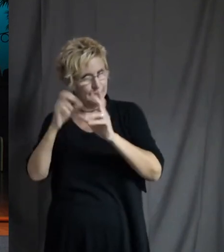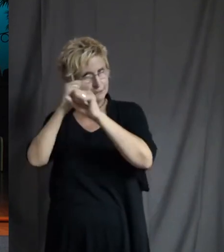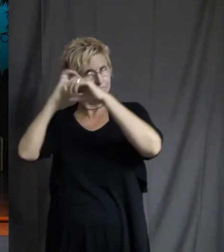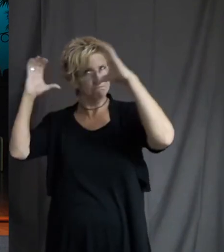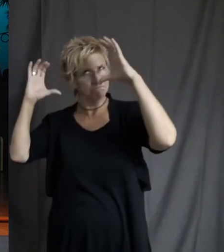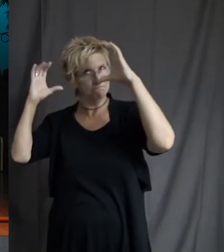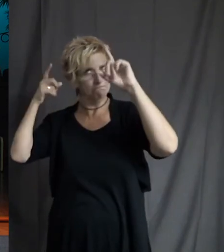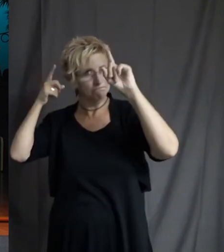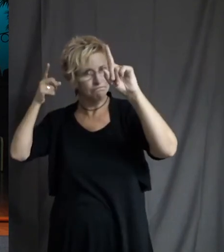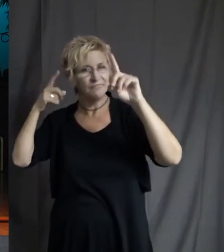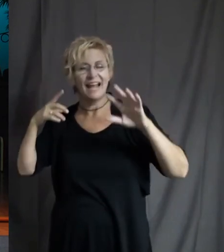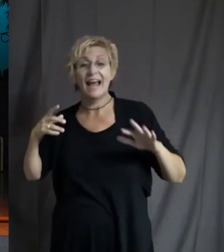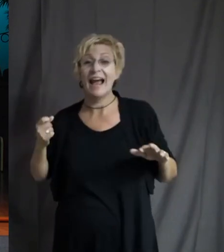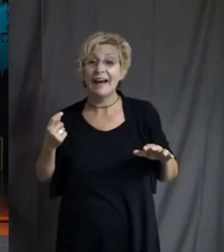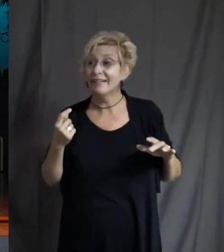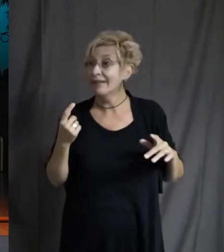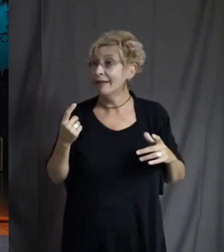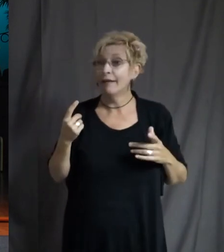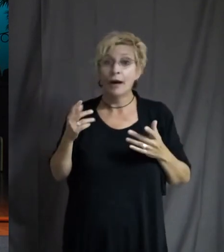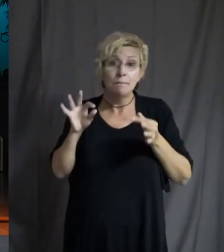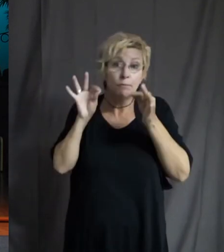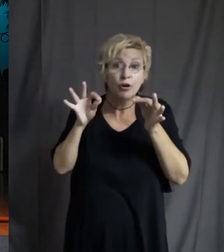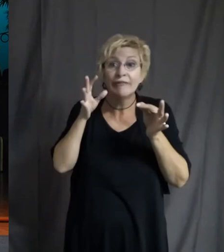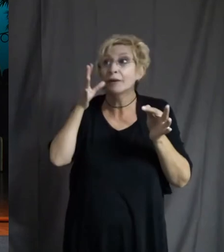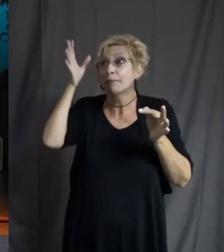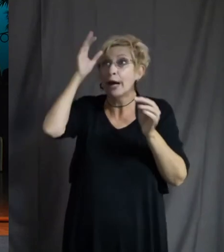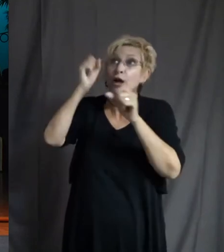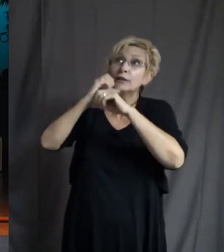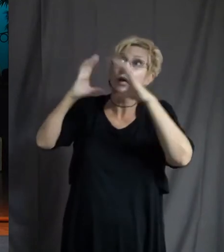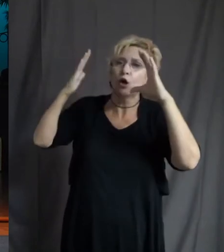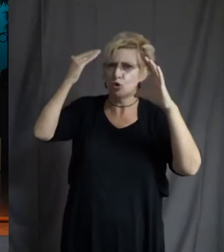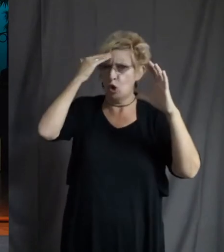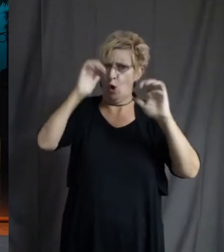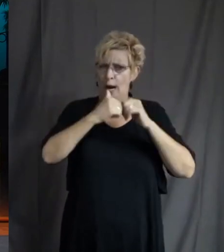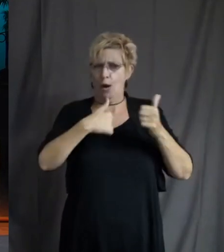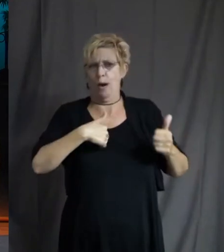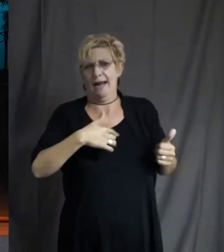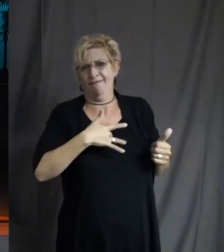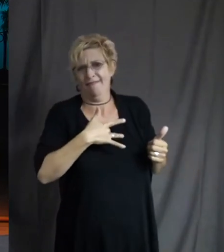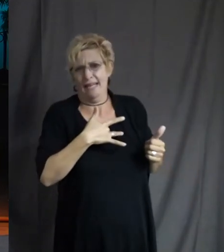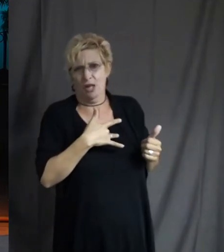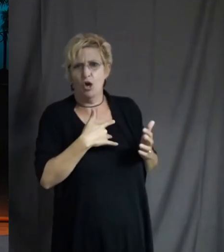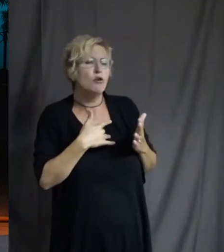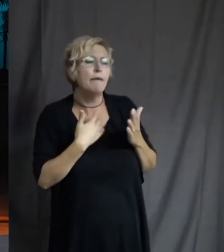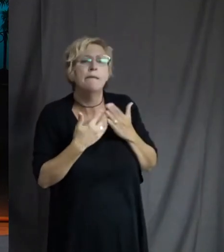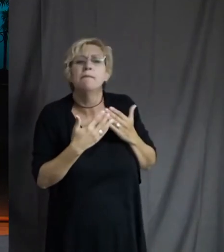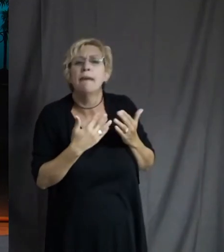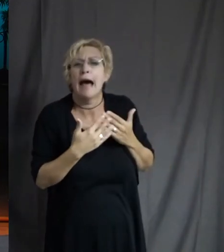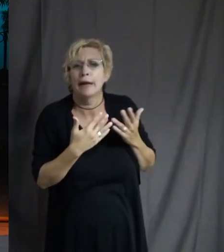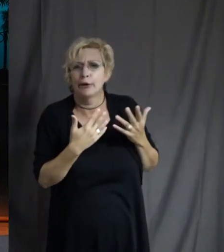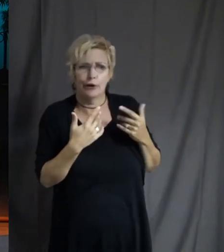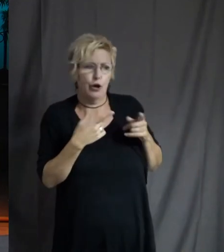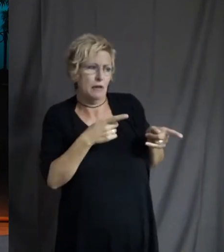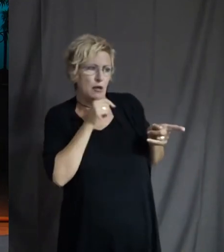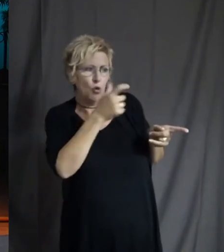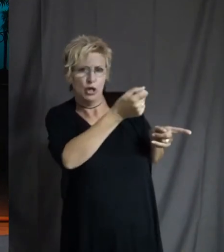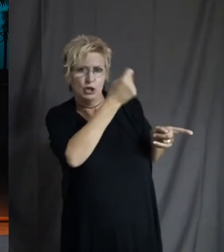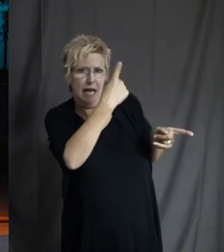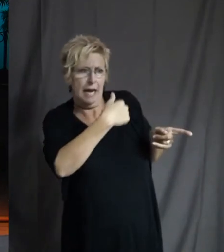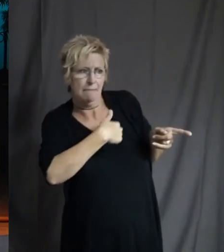ideal parent would intuitively know how I feel, no matter how much I claim that it's impossible for them to understand